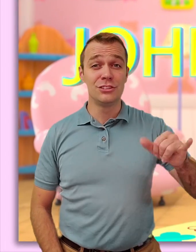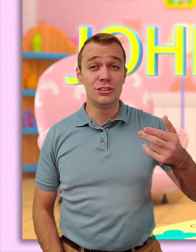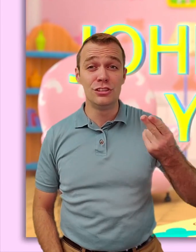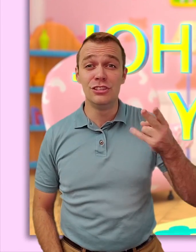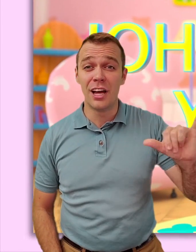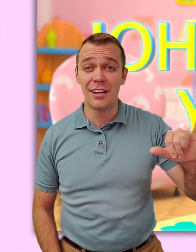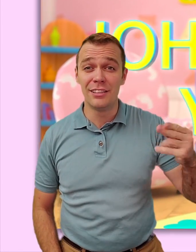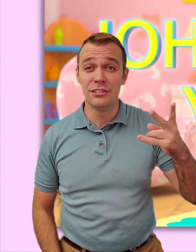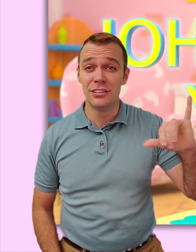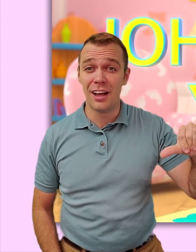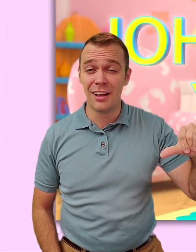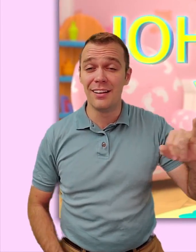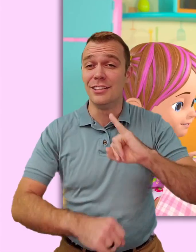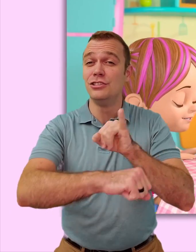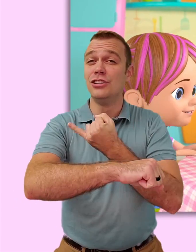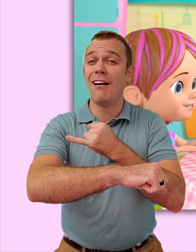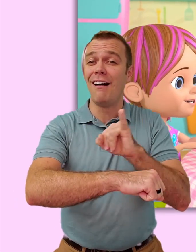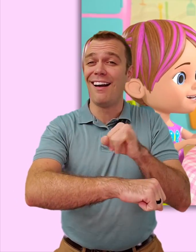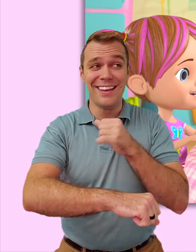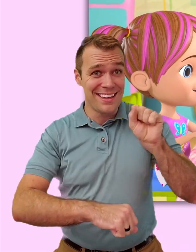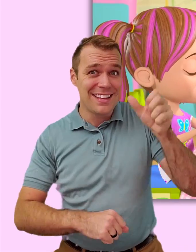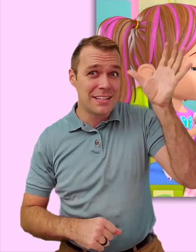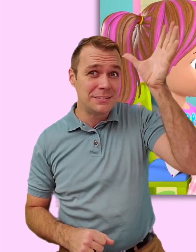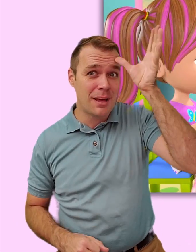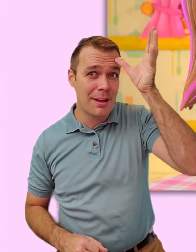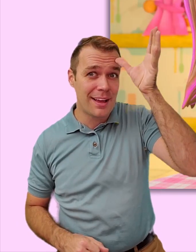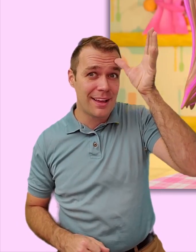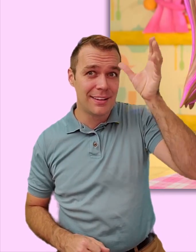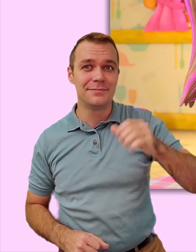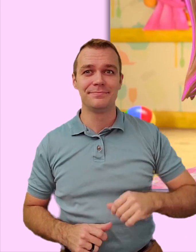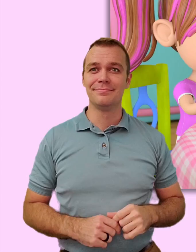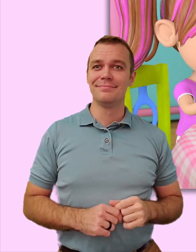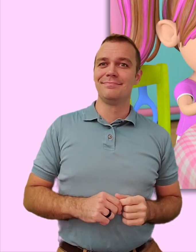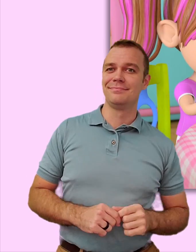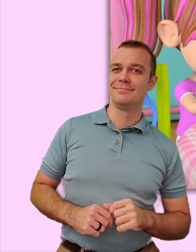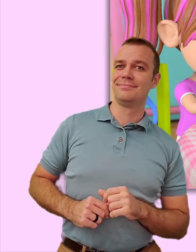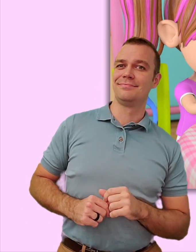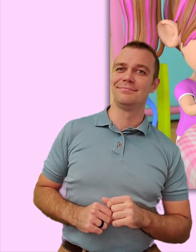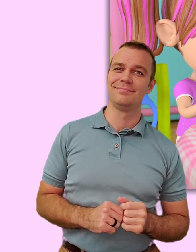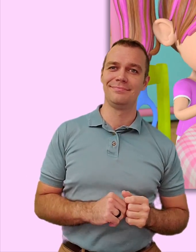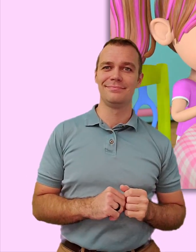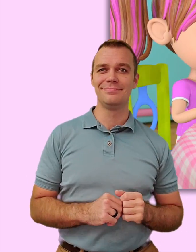Johny Johny Yes Papa.